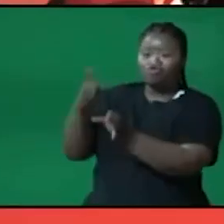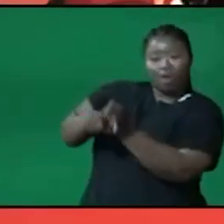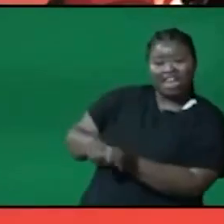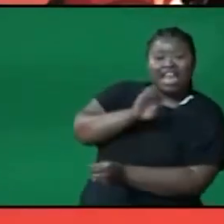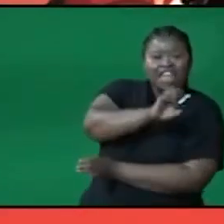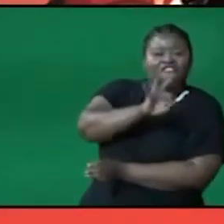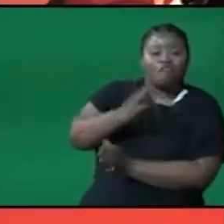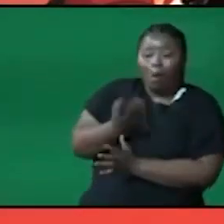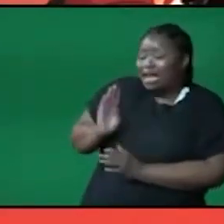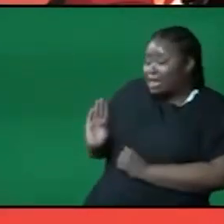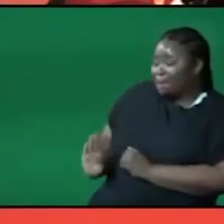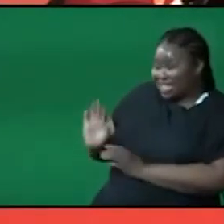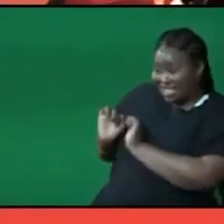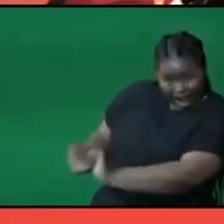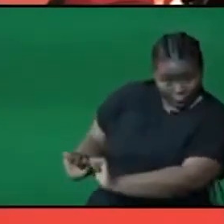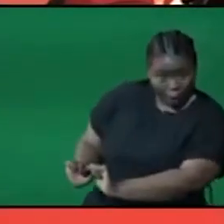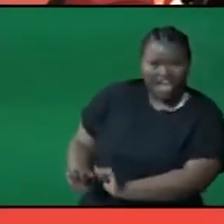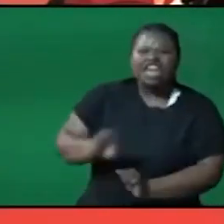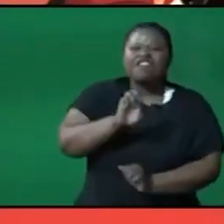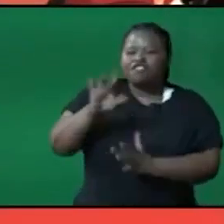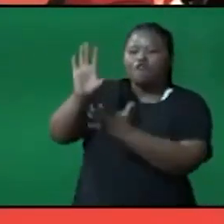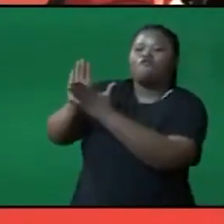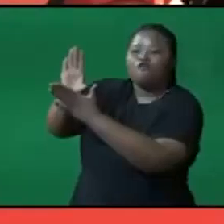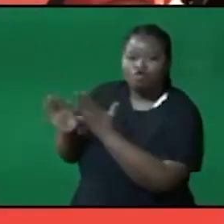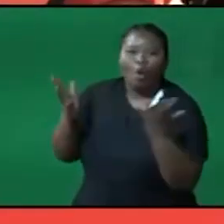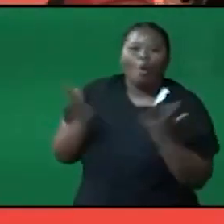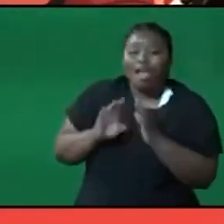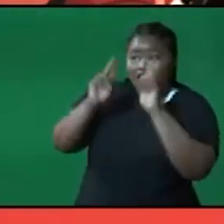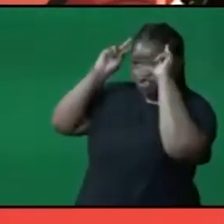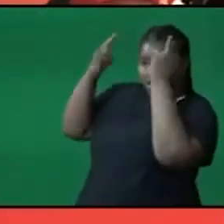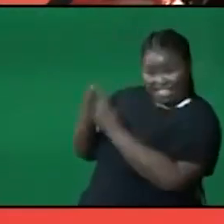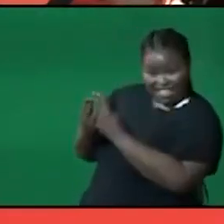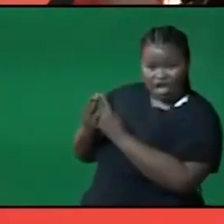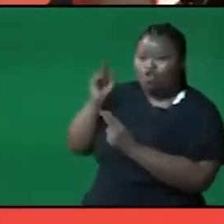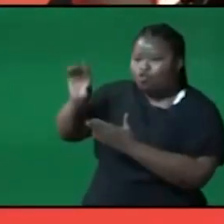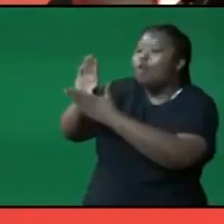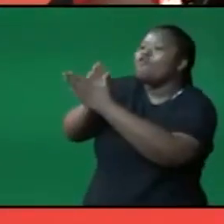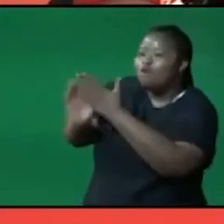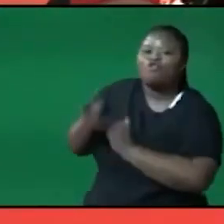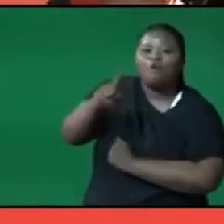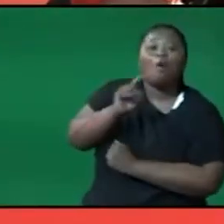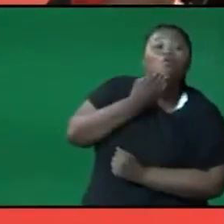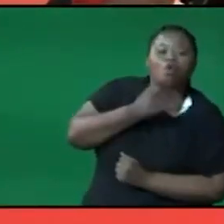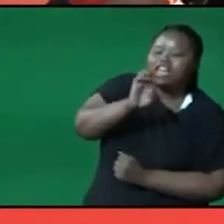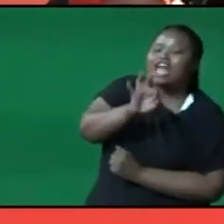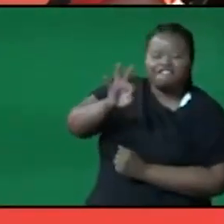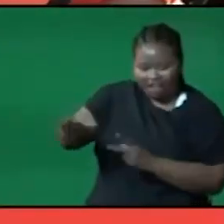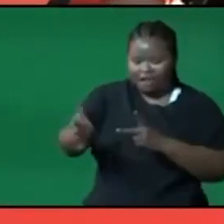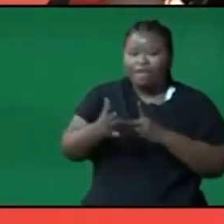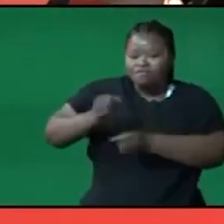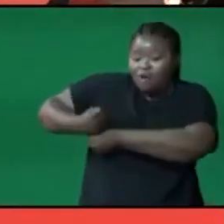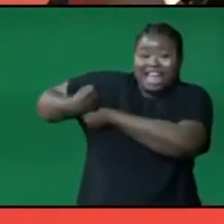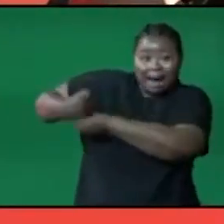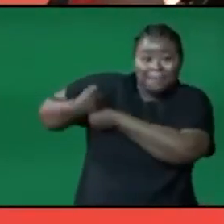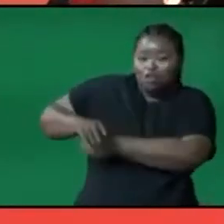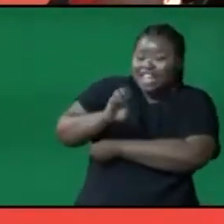EFF in a branch where you come from. When there is election at university, you vote for EFF. When there is a campaign of